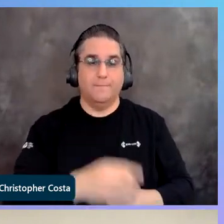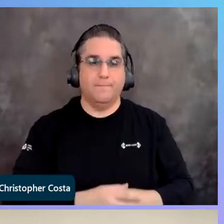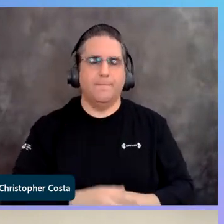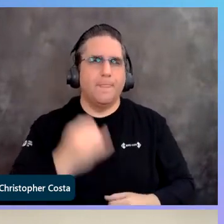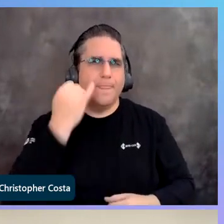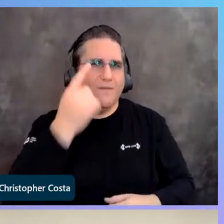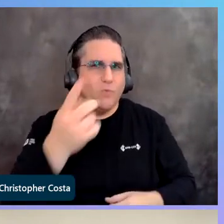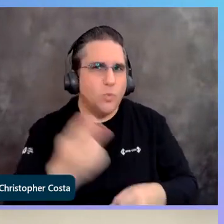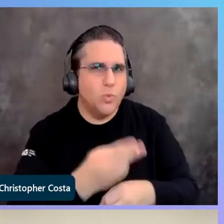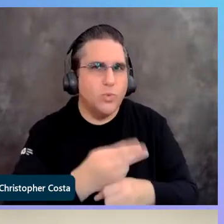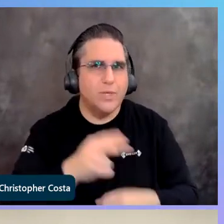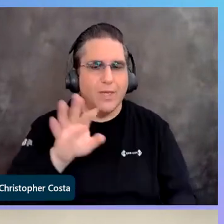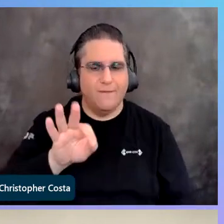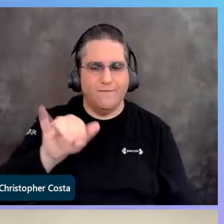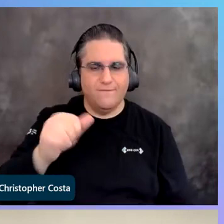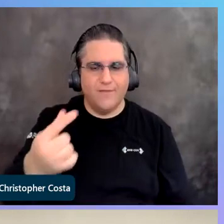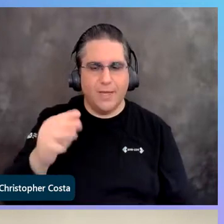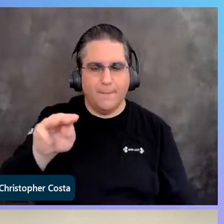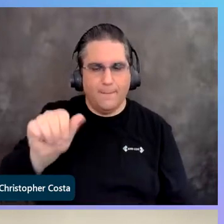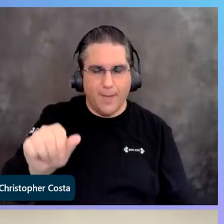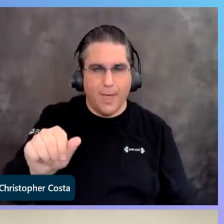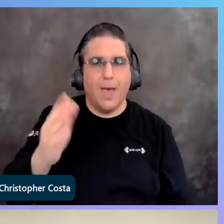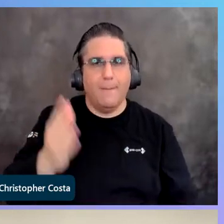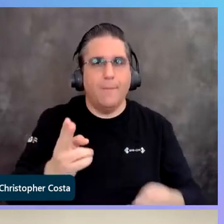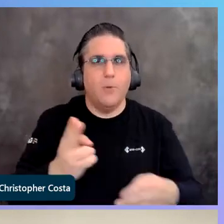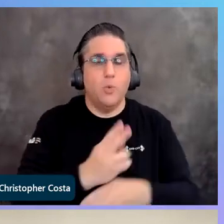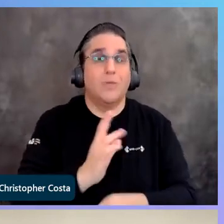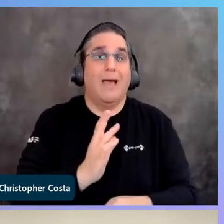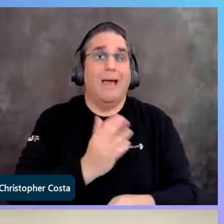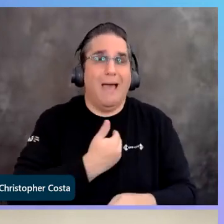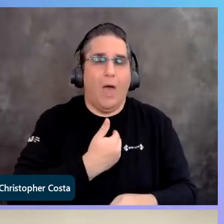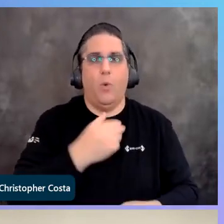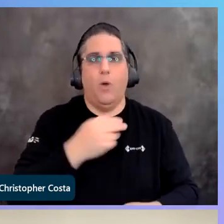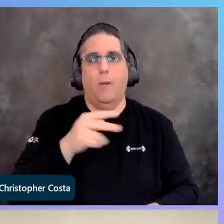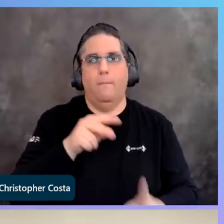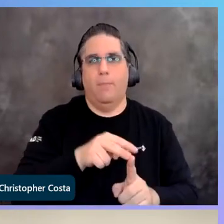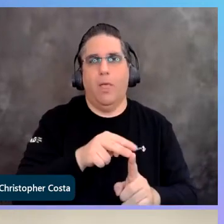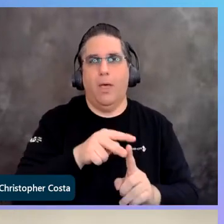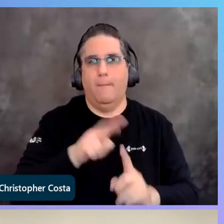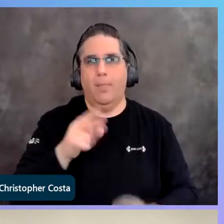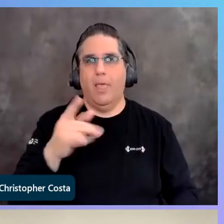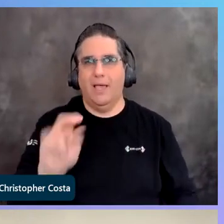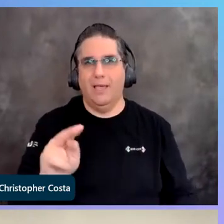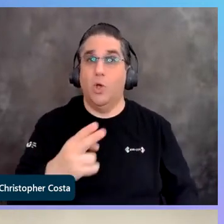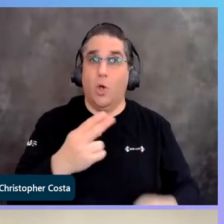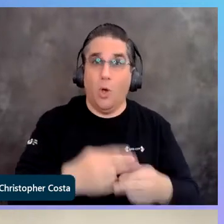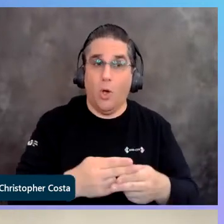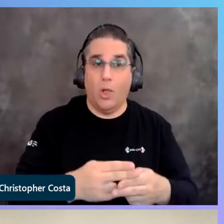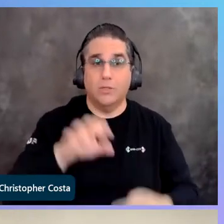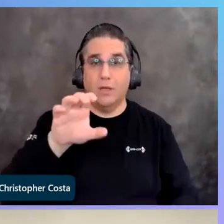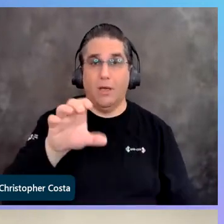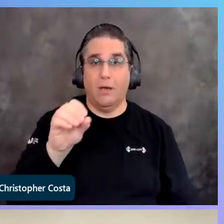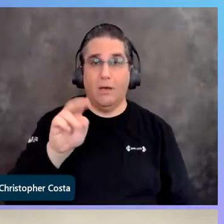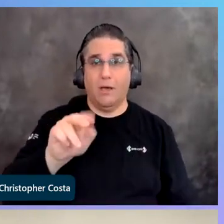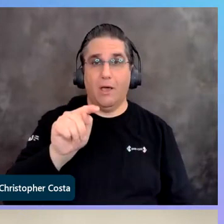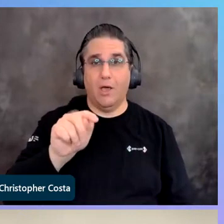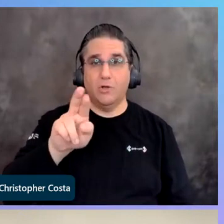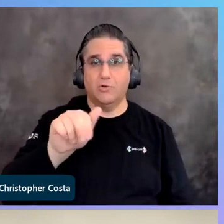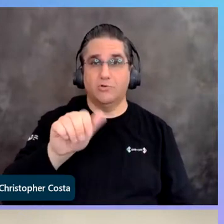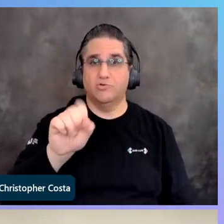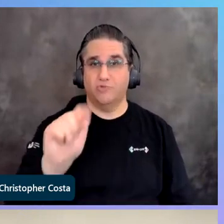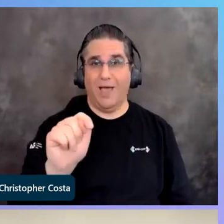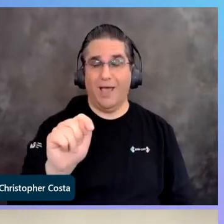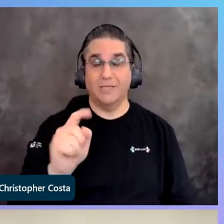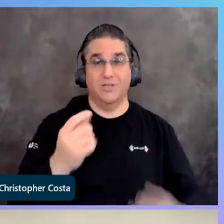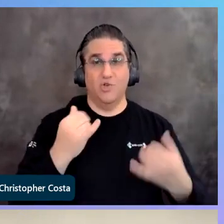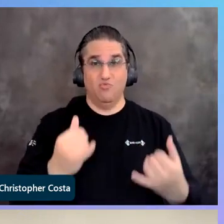have used a plugin our head of design, Alex Carr, built. The plugin is called Contrast. Right now, it's one of, if not